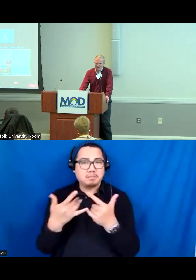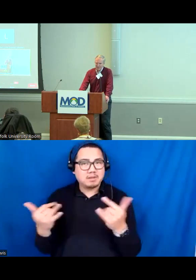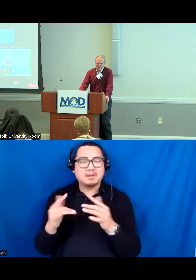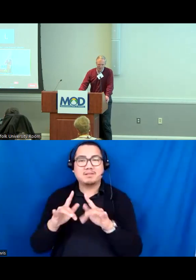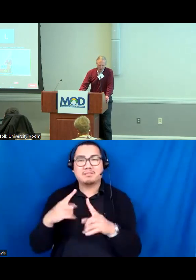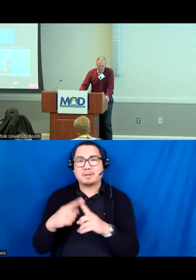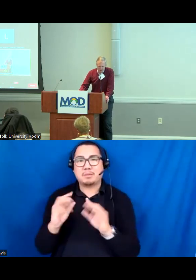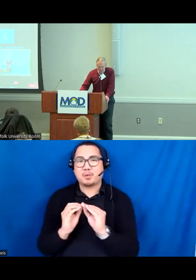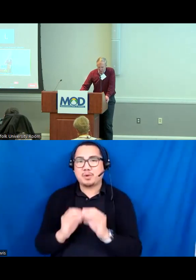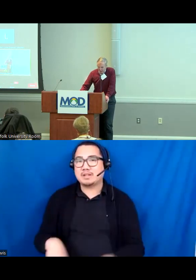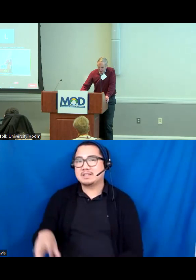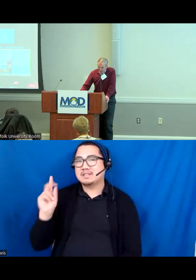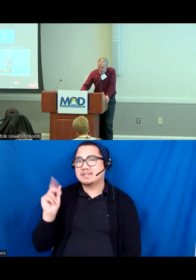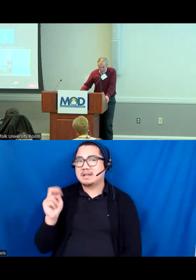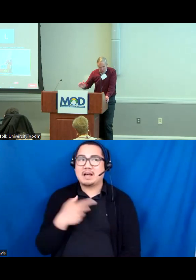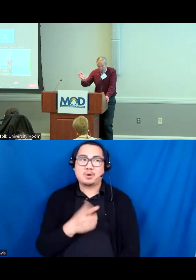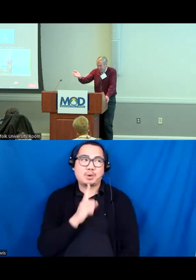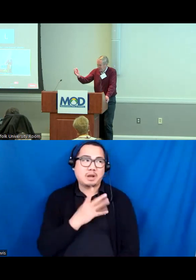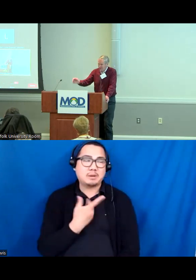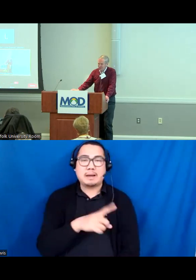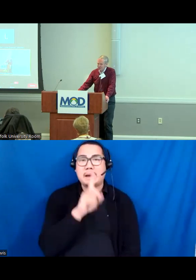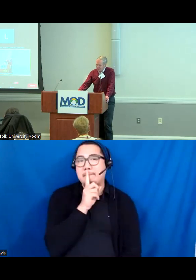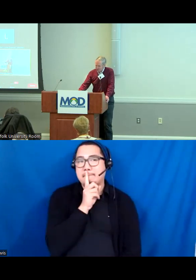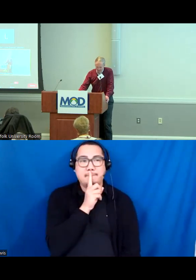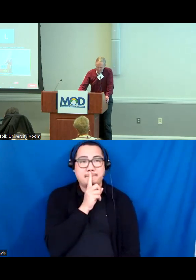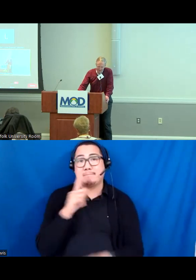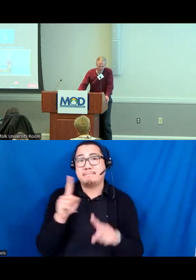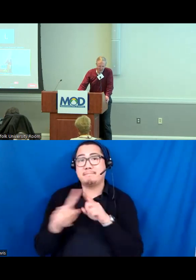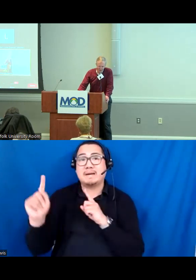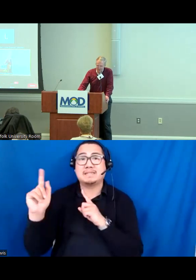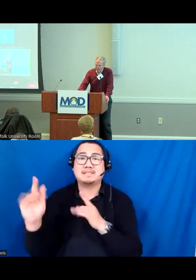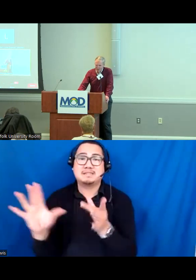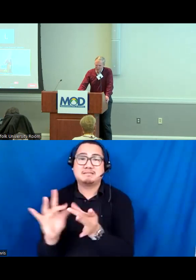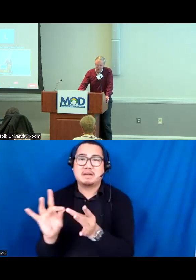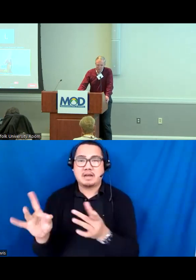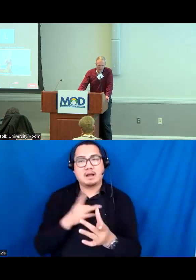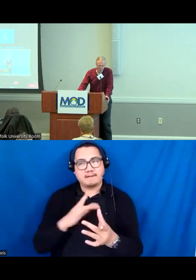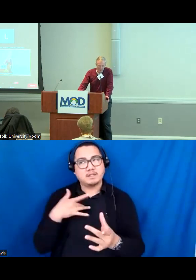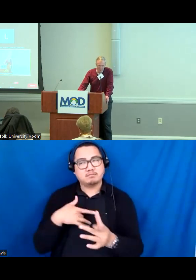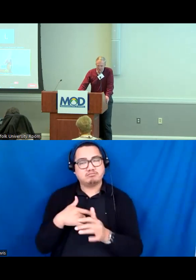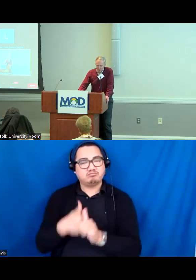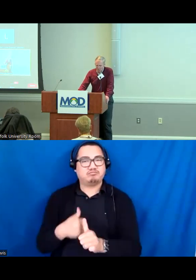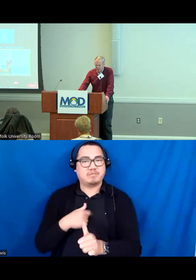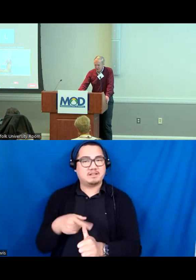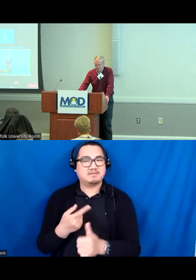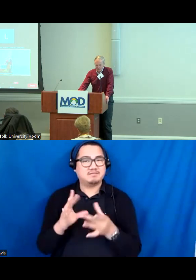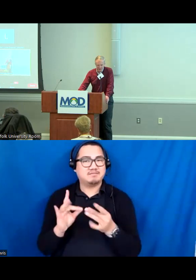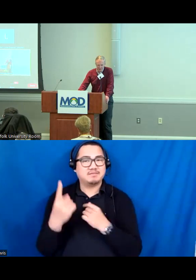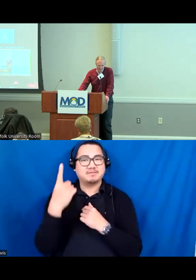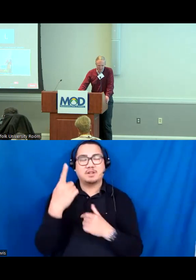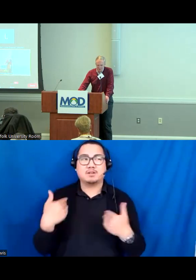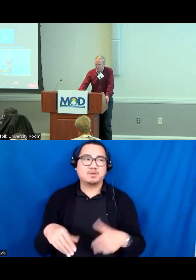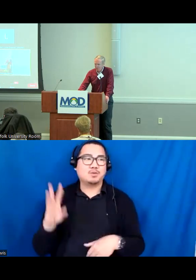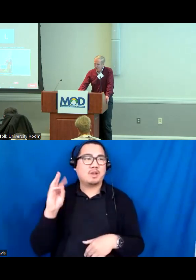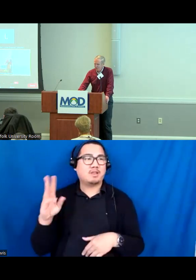Dan. I wasn't going to say anything, but after Tara, I got to say, wow, what an experience I